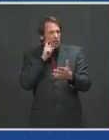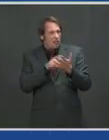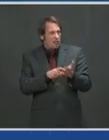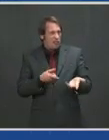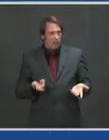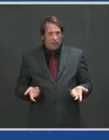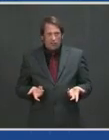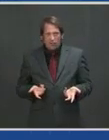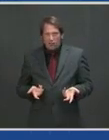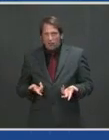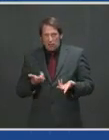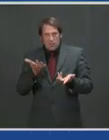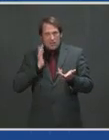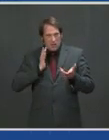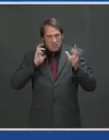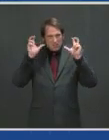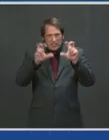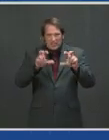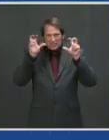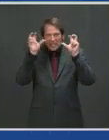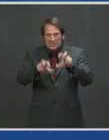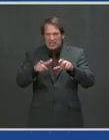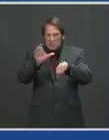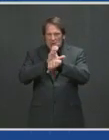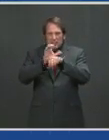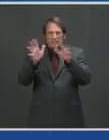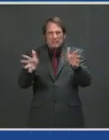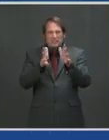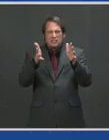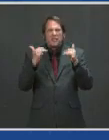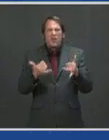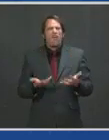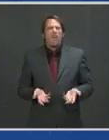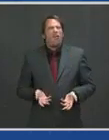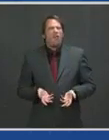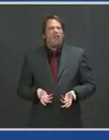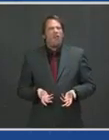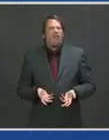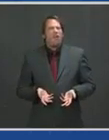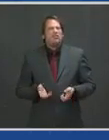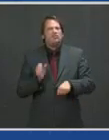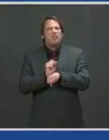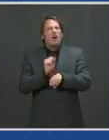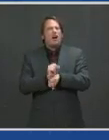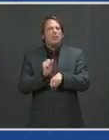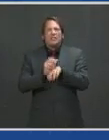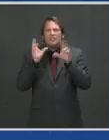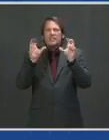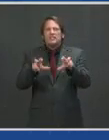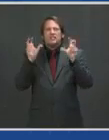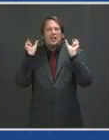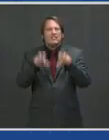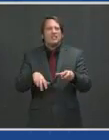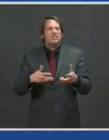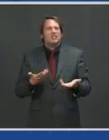imagined. We invest today so that these jobs will be here in America tomorrow.